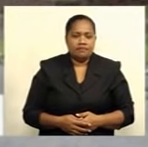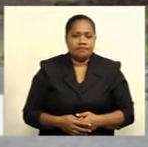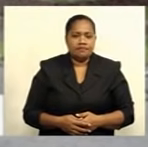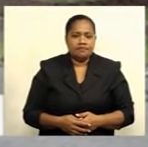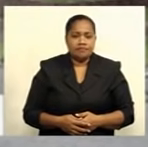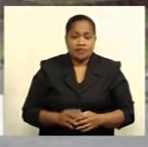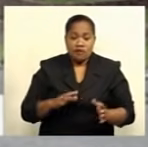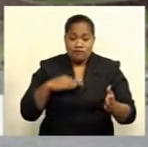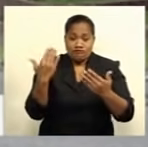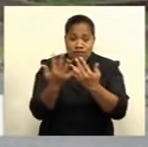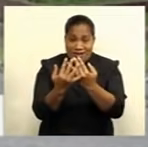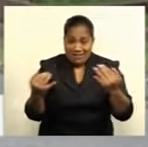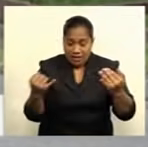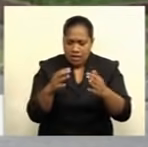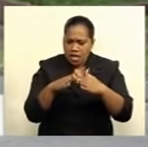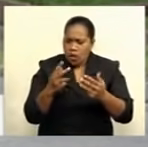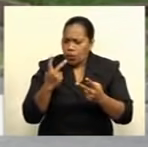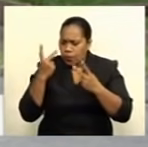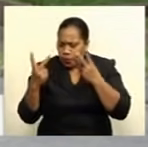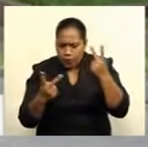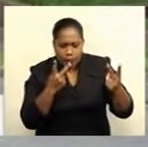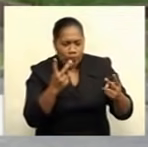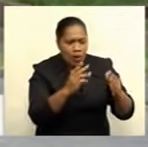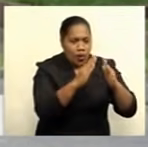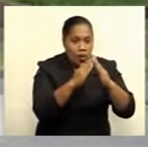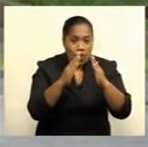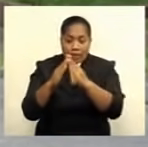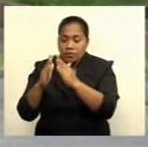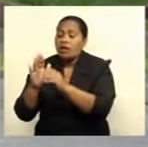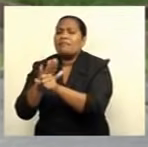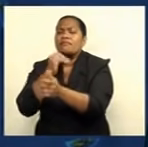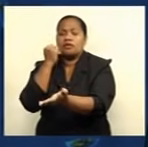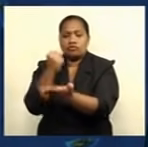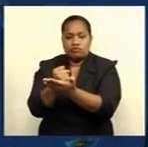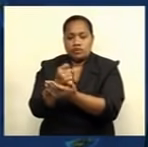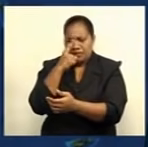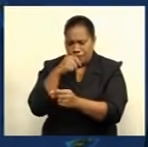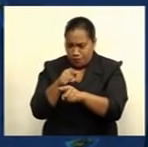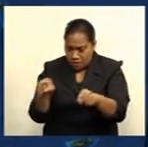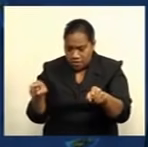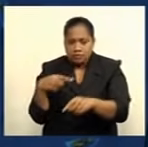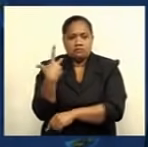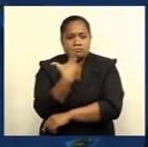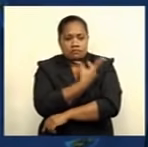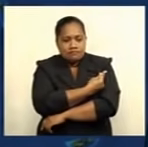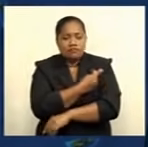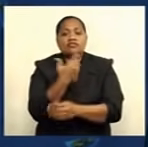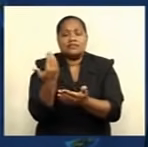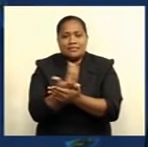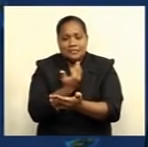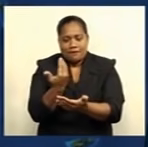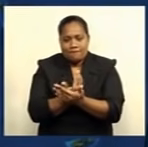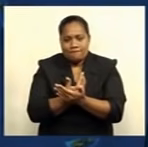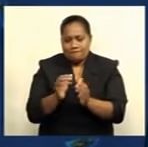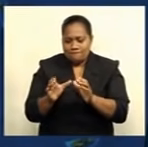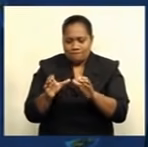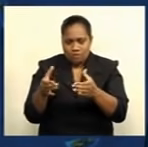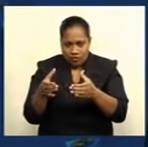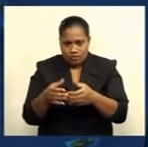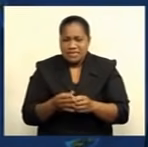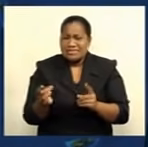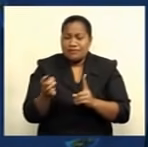Frontliners are visiting homes to ensure that the target population get the vaccine to save the vulnerable group, especially